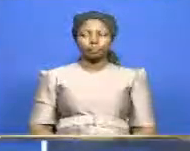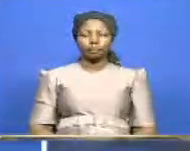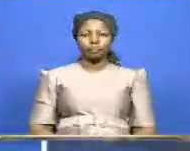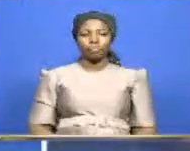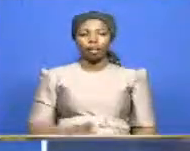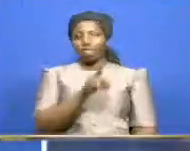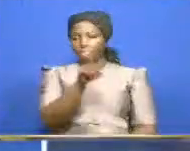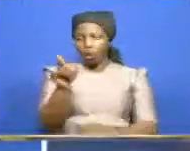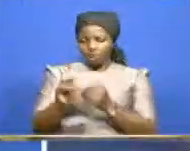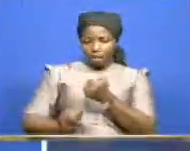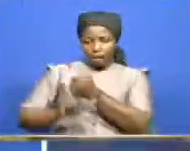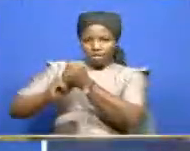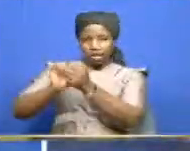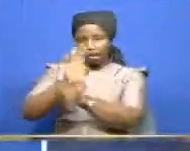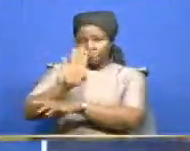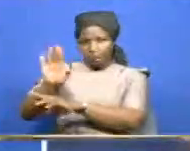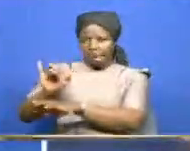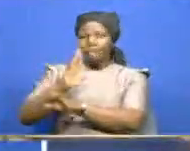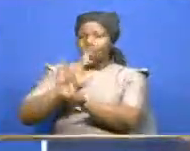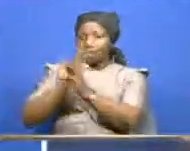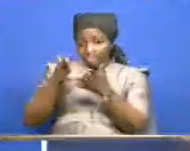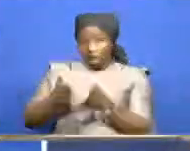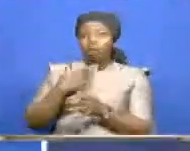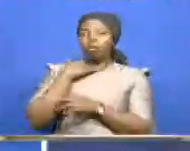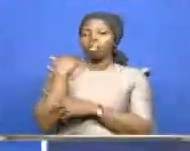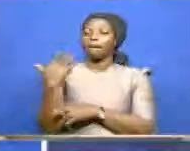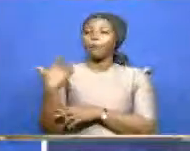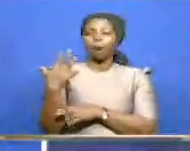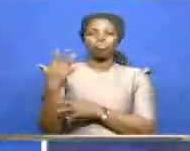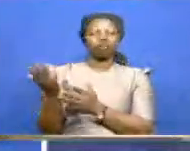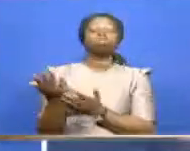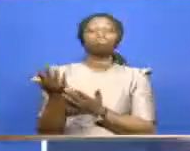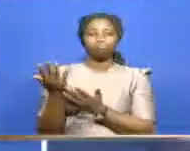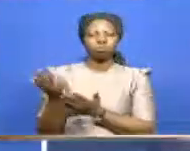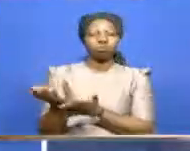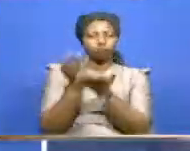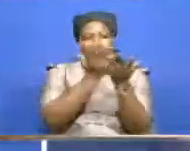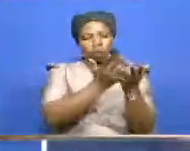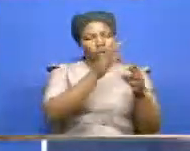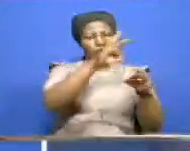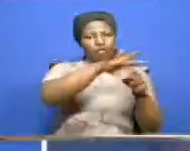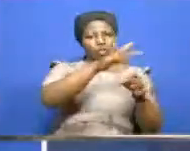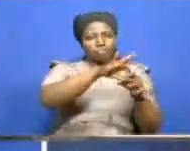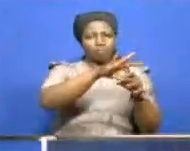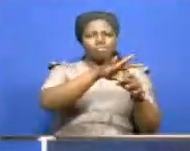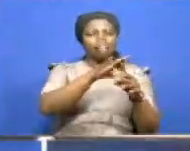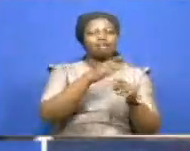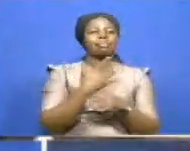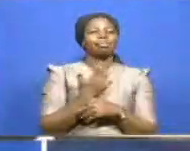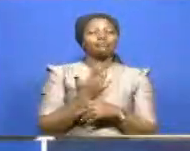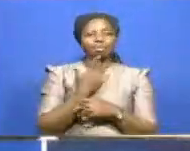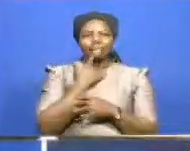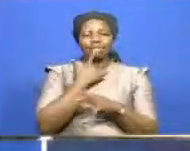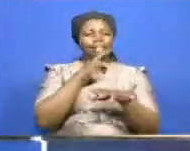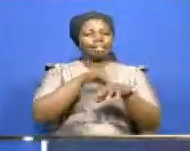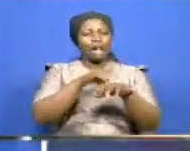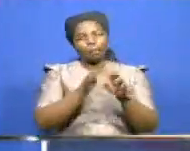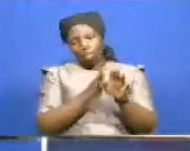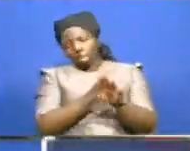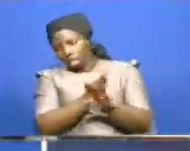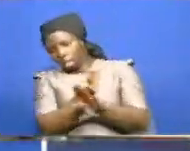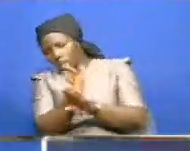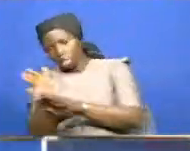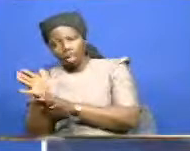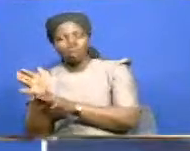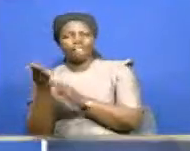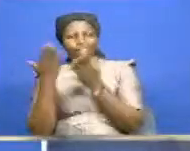Those supporting the BBI report now want the document subjected to a referendum, claiming the window to give views is long gone and it was time